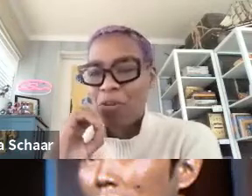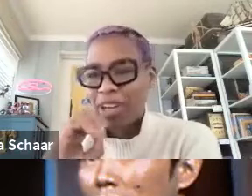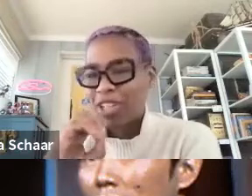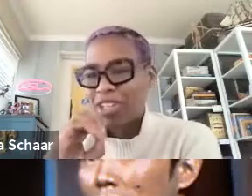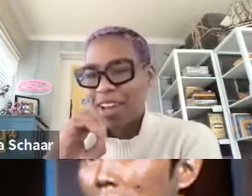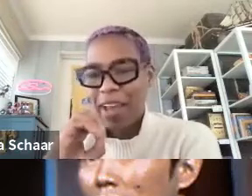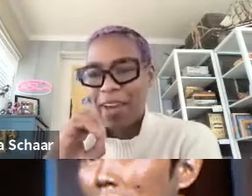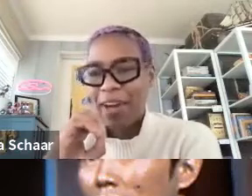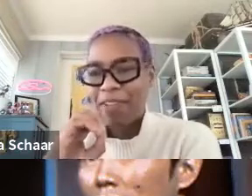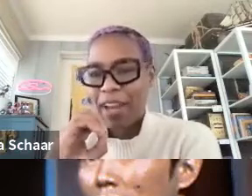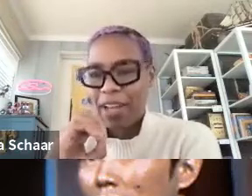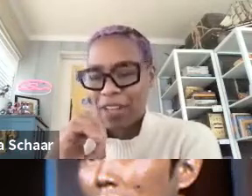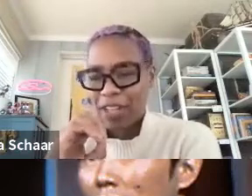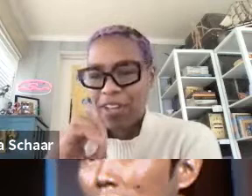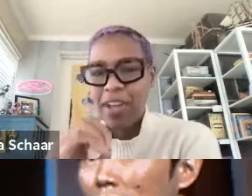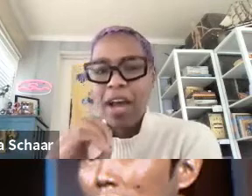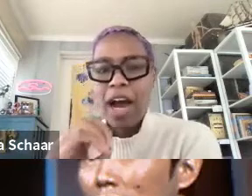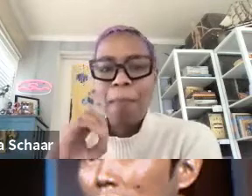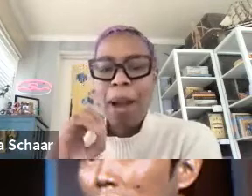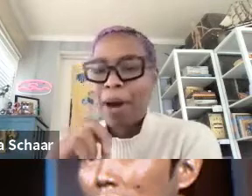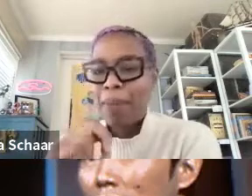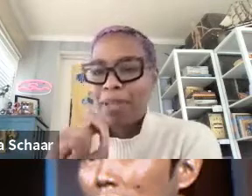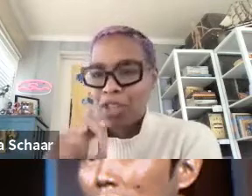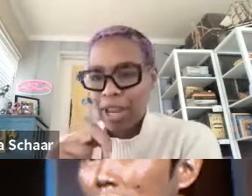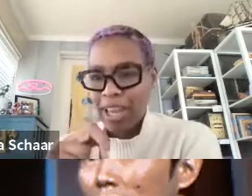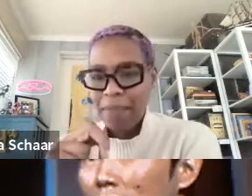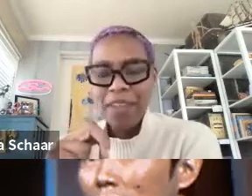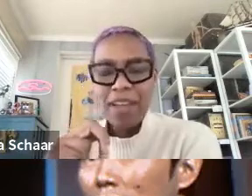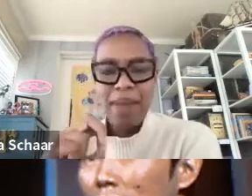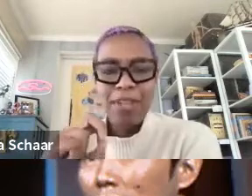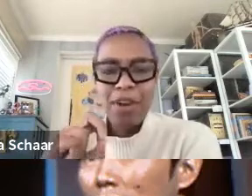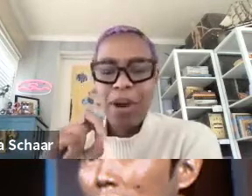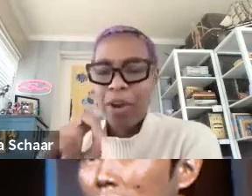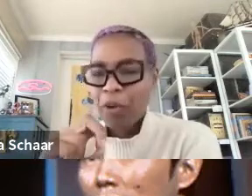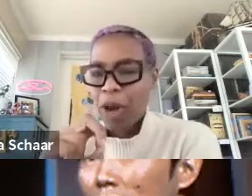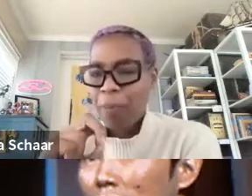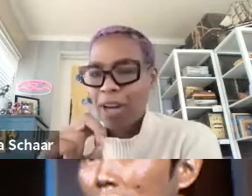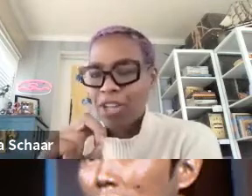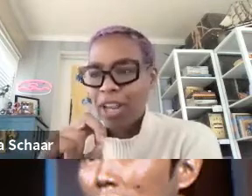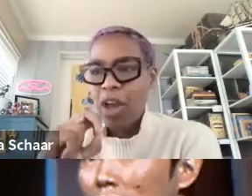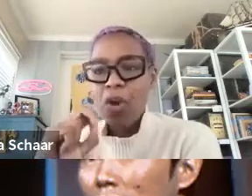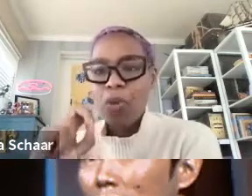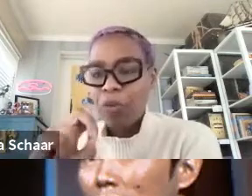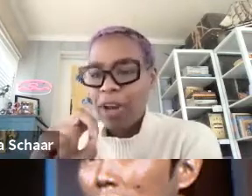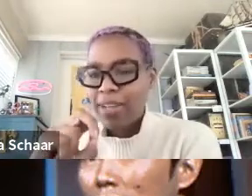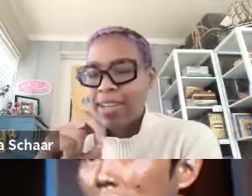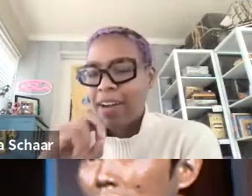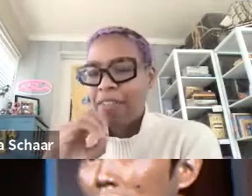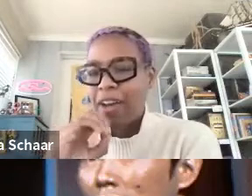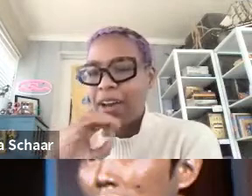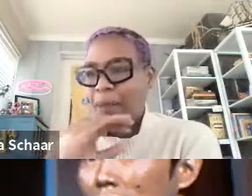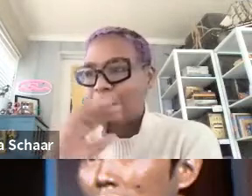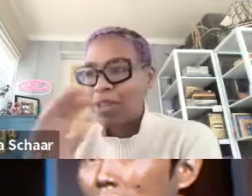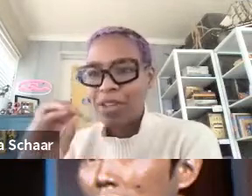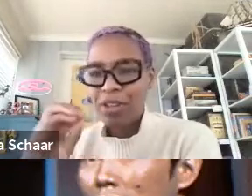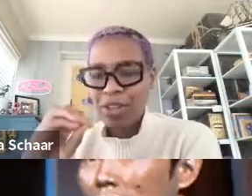very rich diet of science fiction. My mom is a Trekkie. So I grew up watching reruns of